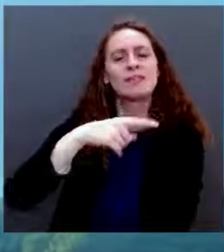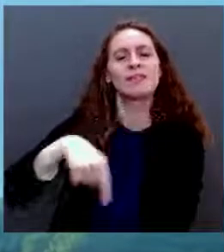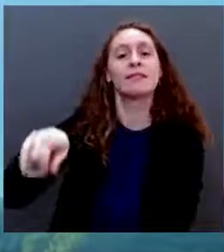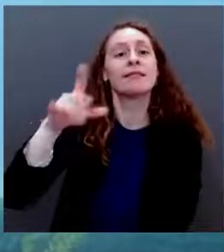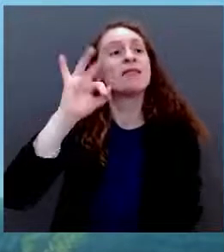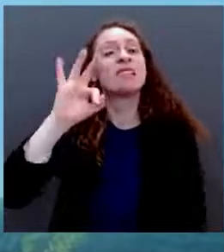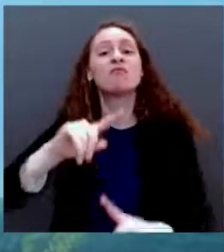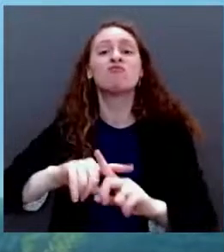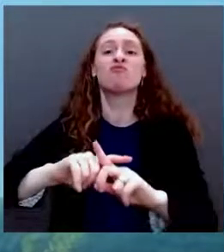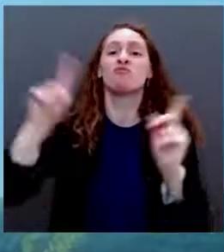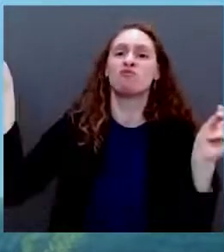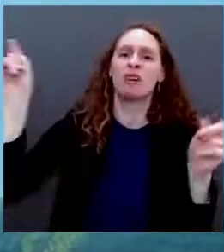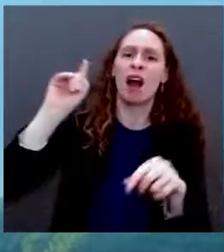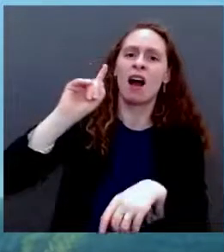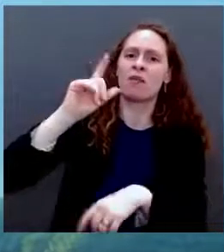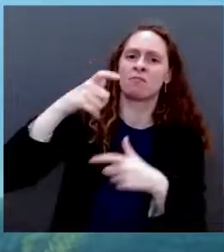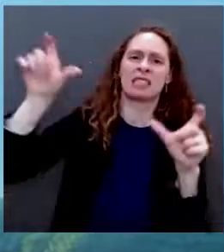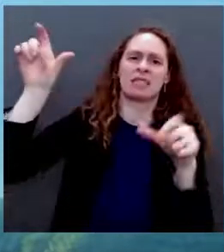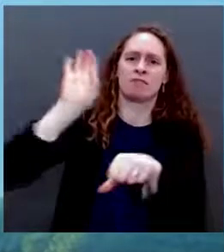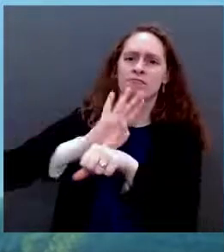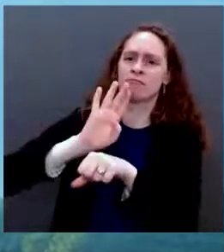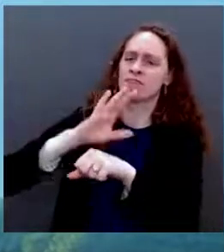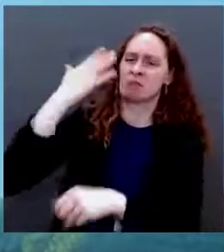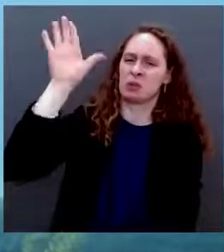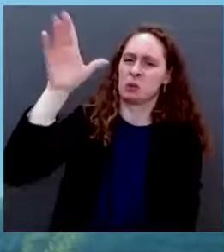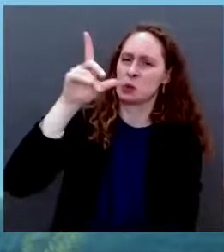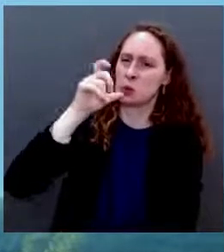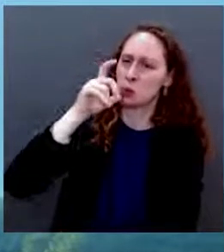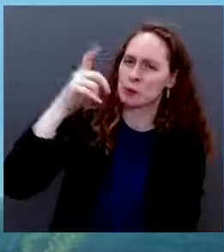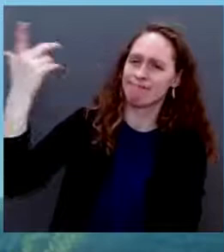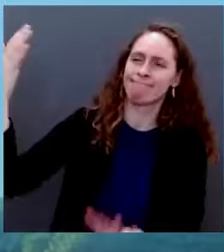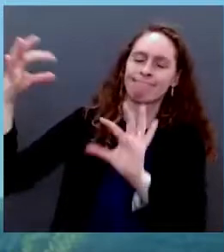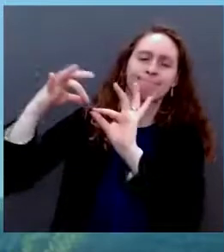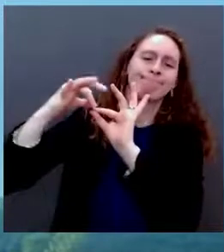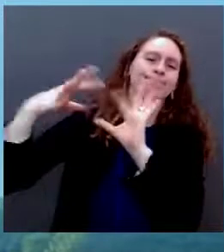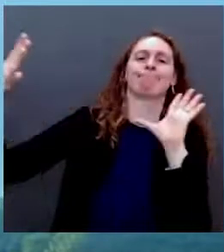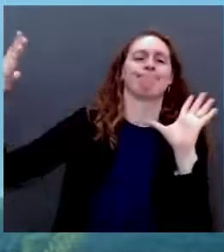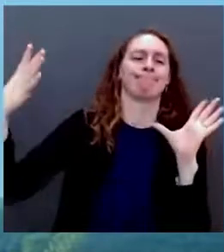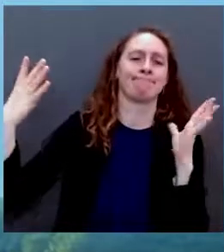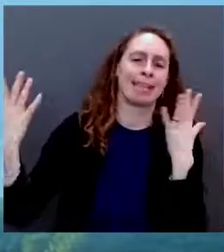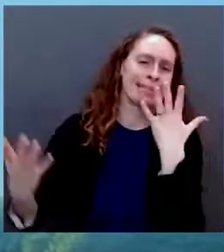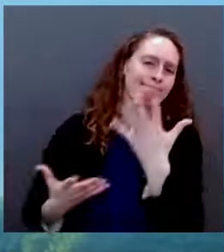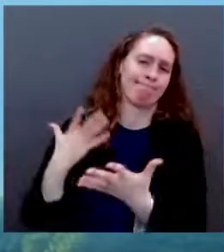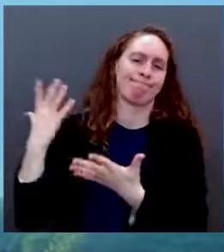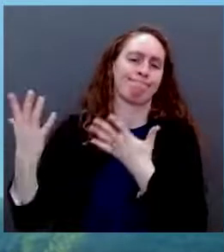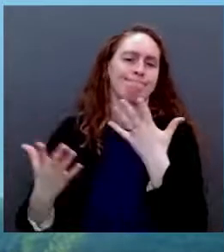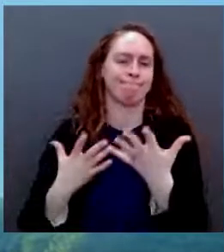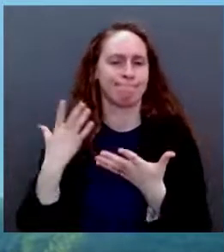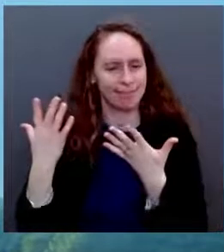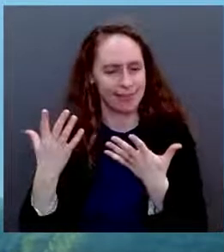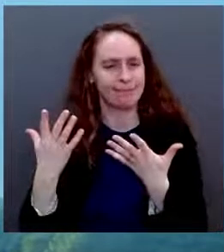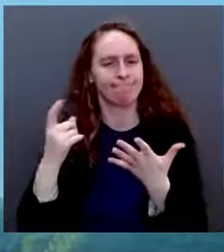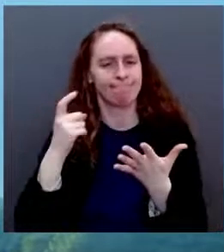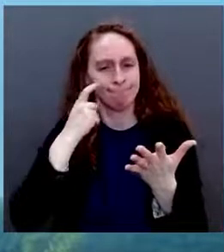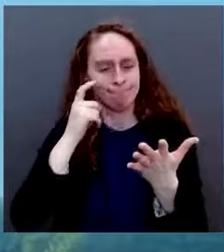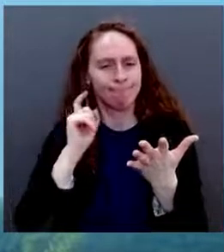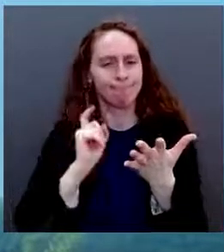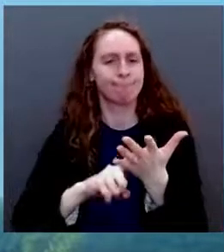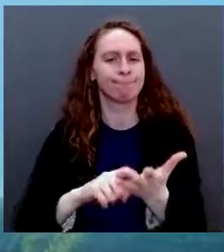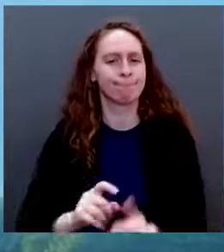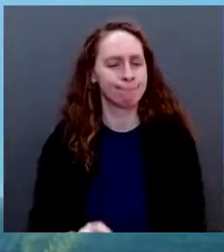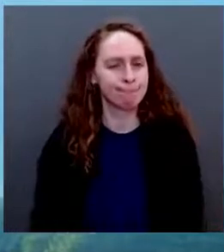I see, except maybe these 4 companies we're talking about. Thank you.